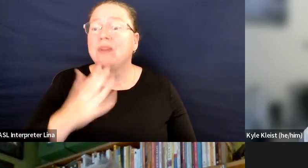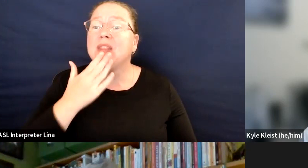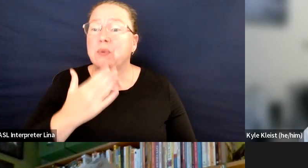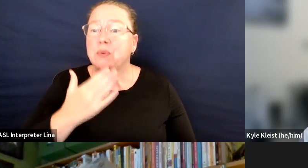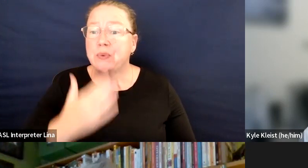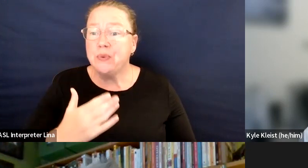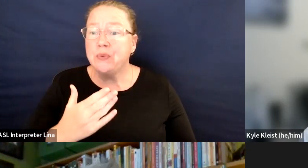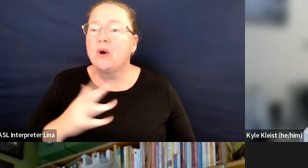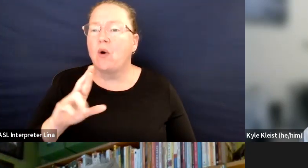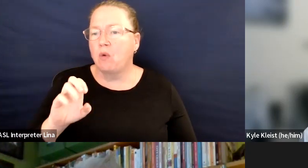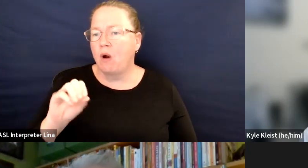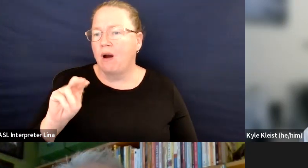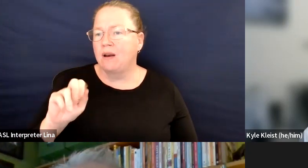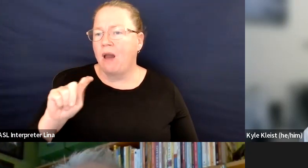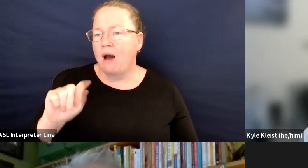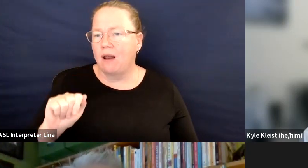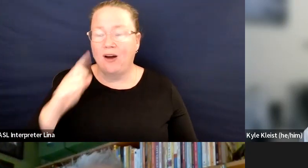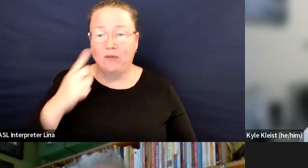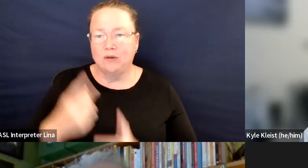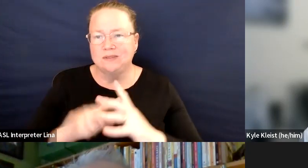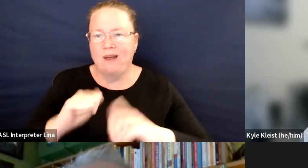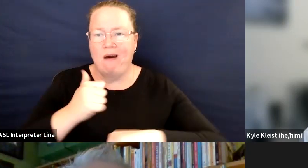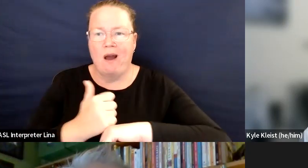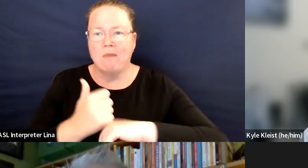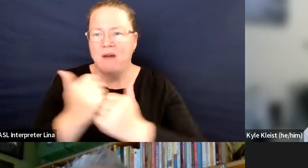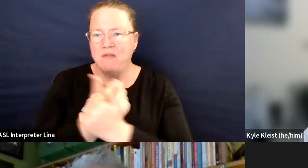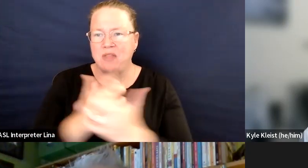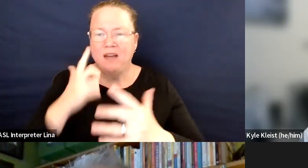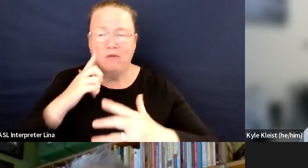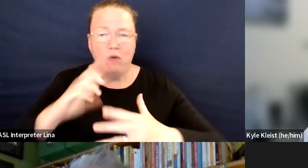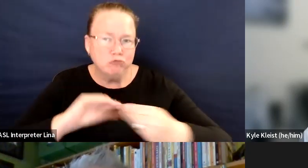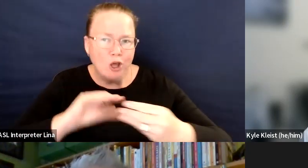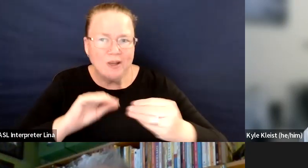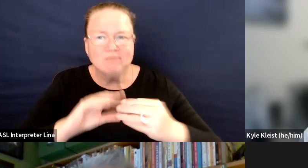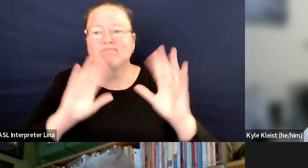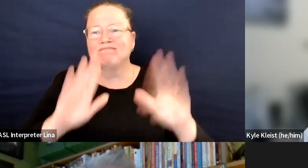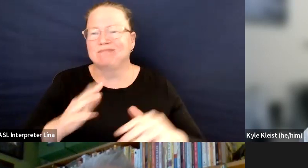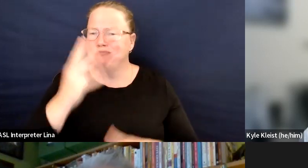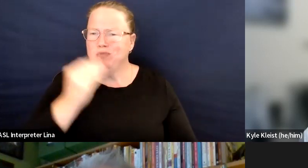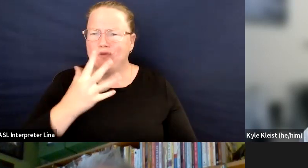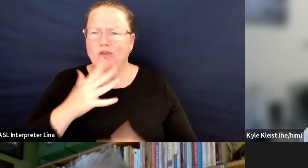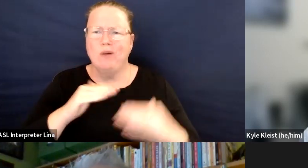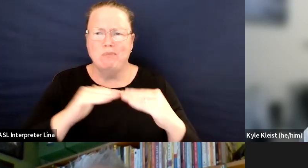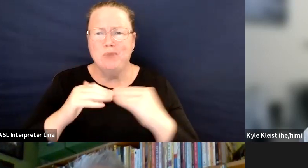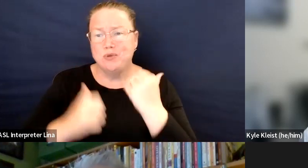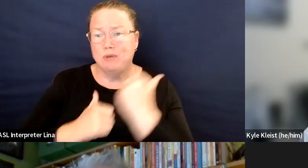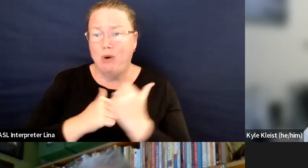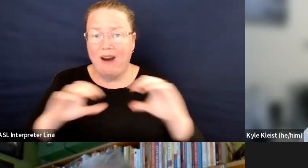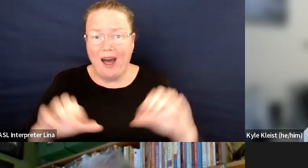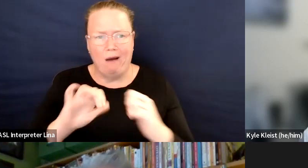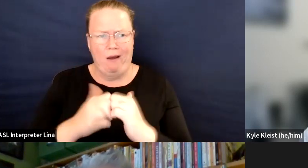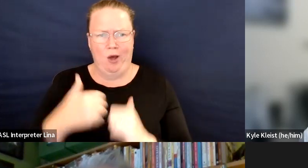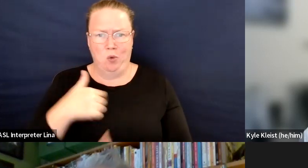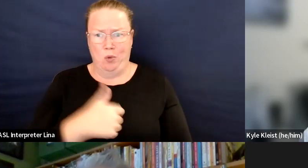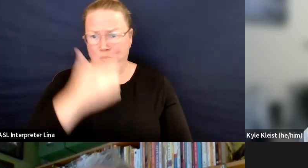you, Renata, for setting the scene, for sharing. We appreciate that very much. Lovely peer support in action there. How do we know what